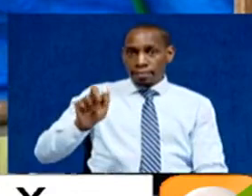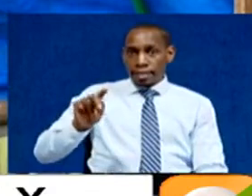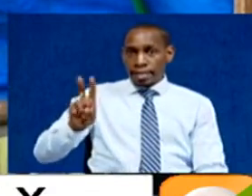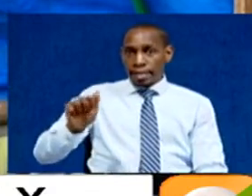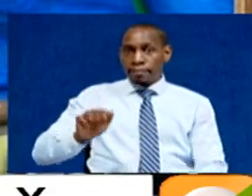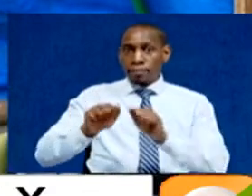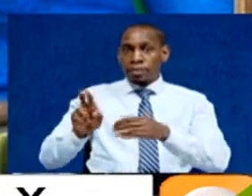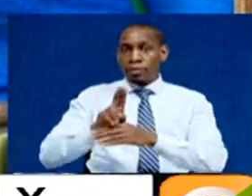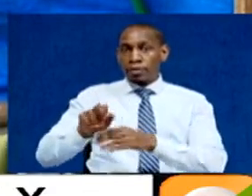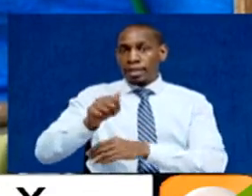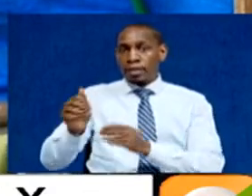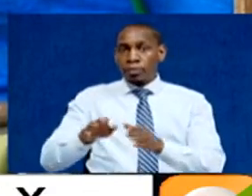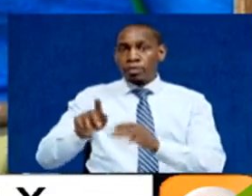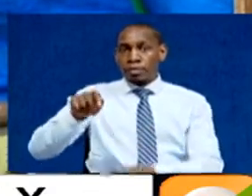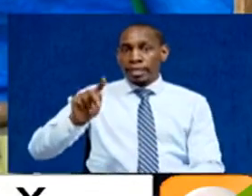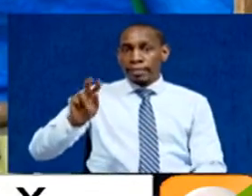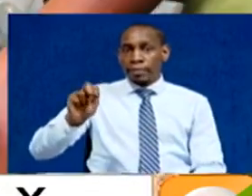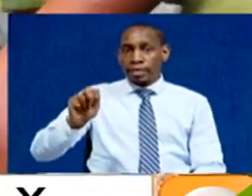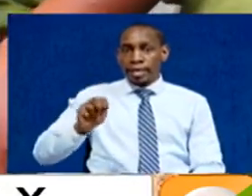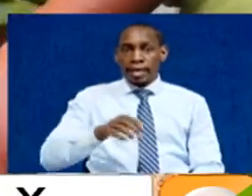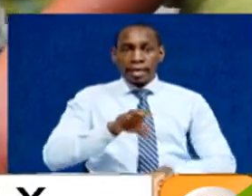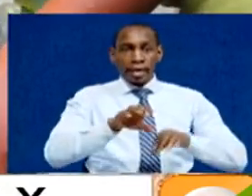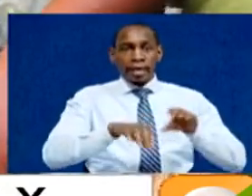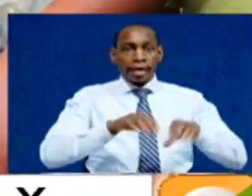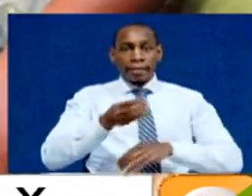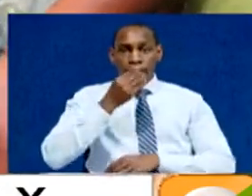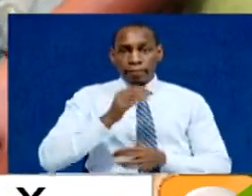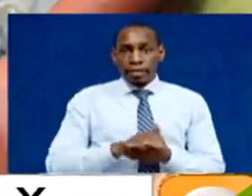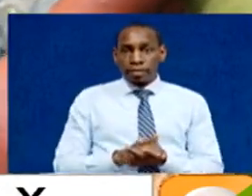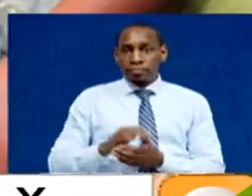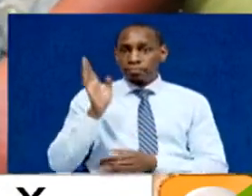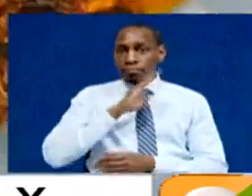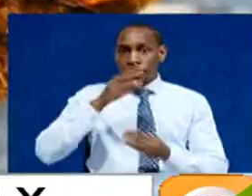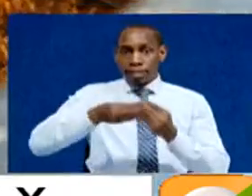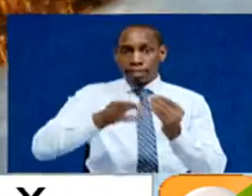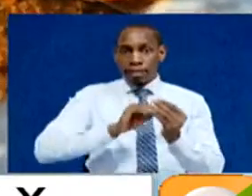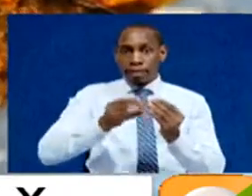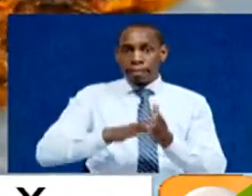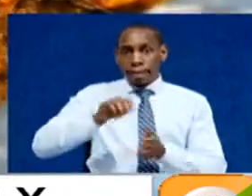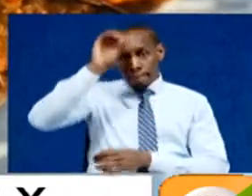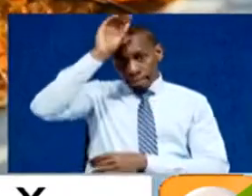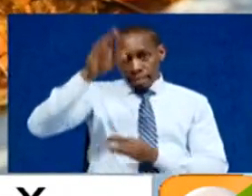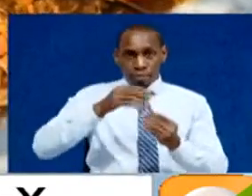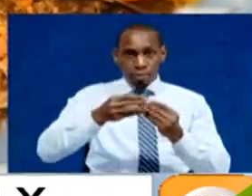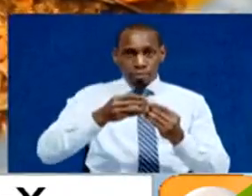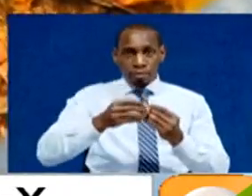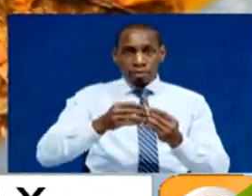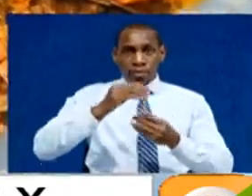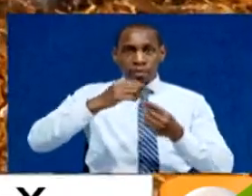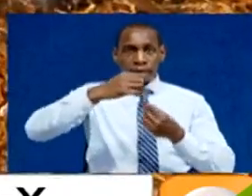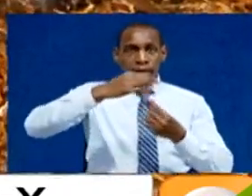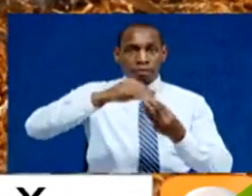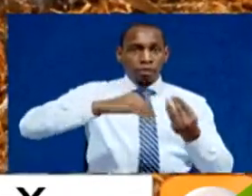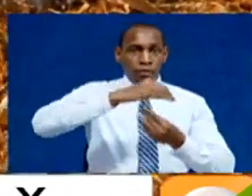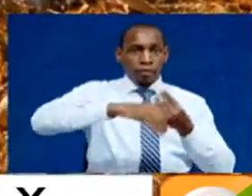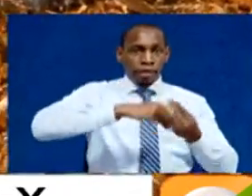can be used as an alternative source of protein for animal feeds. Rotten bananas, pineapple peels, mushy